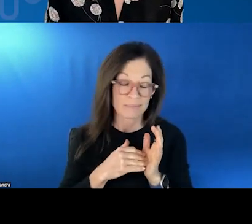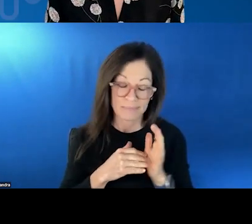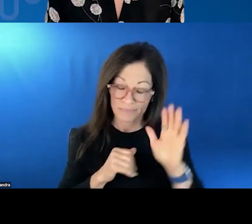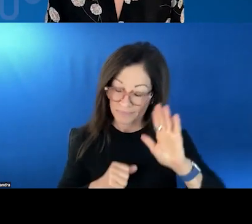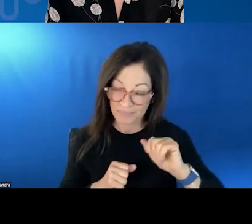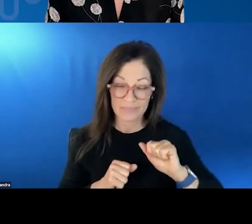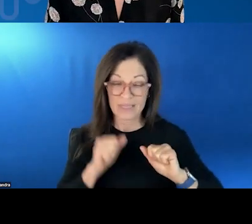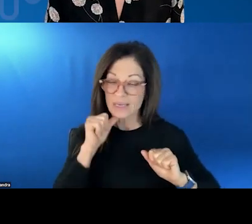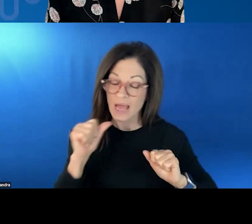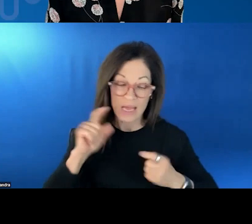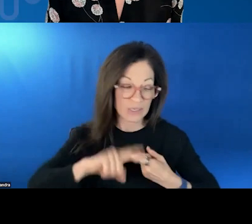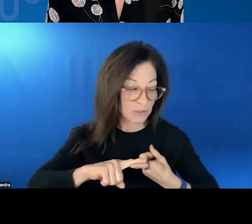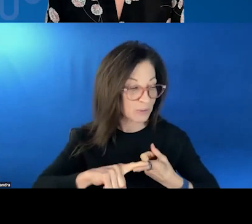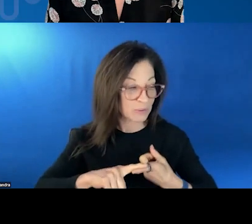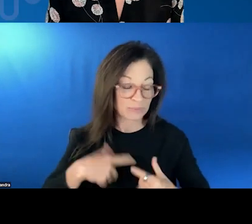to